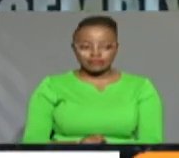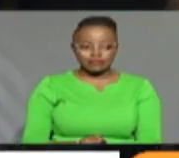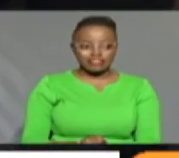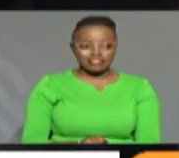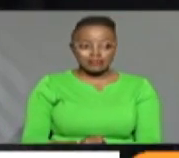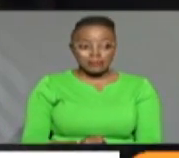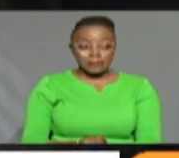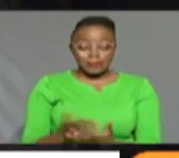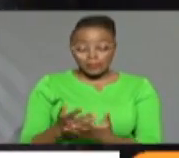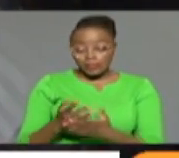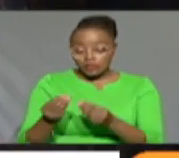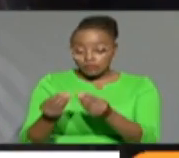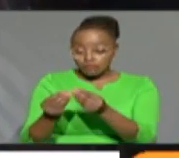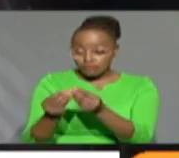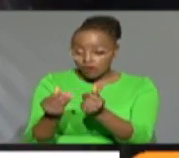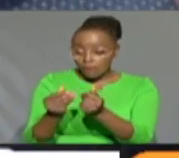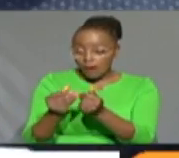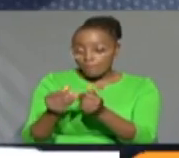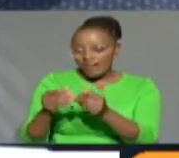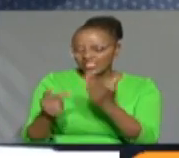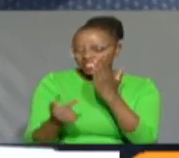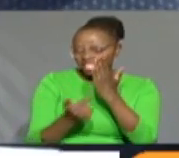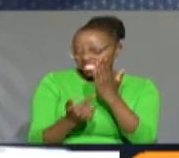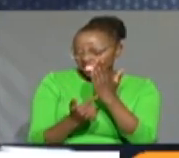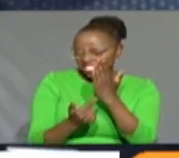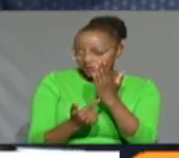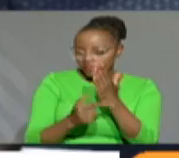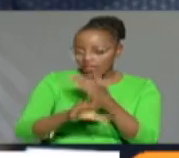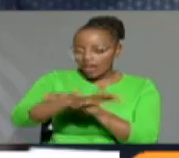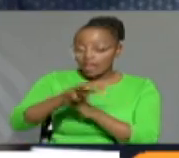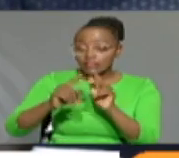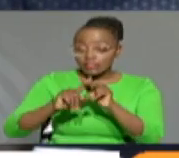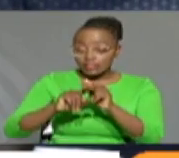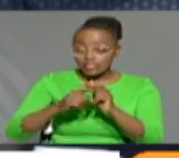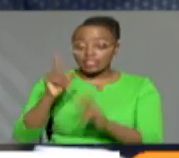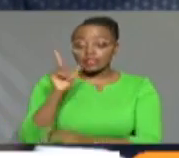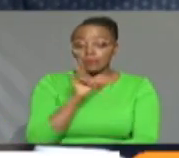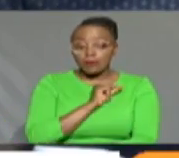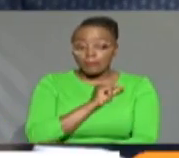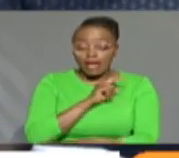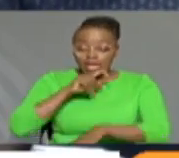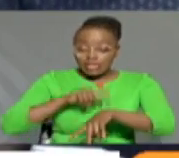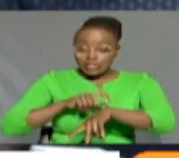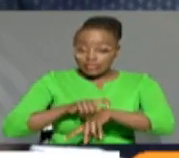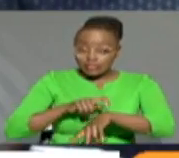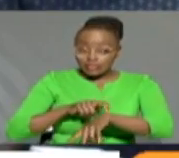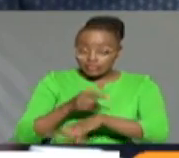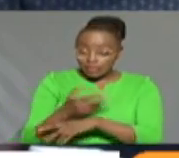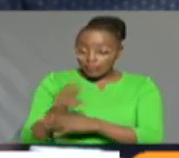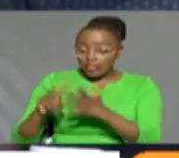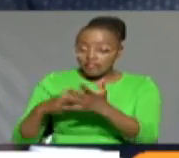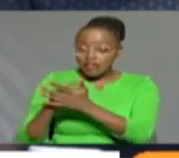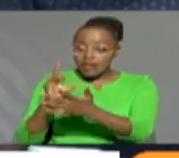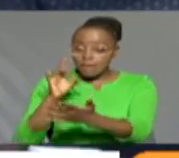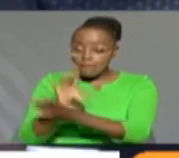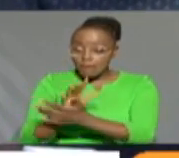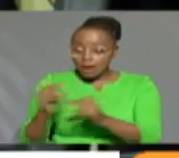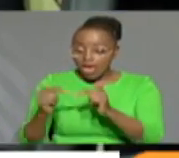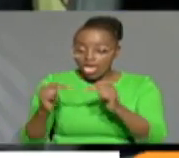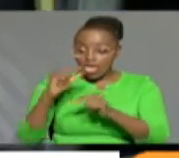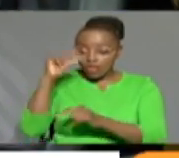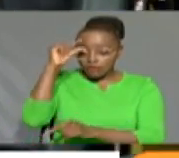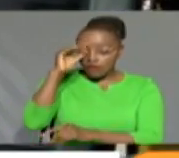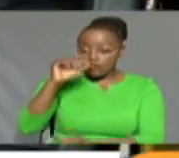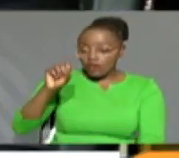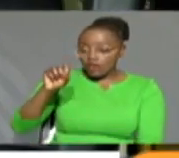The push to dissolve Taita Taveta County has been gaining momentum, especially after the failed impeachment attempt against Governor